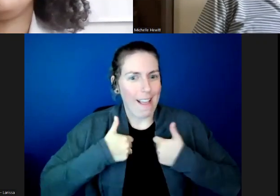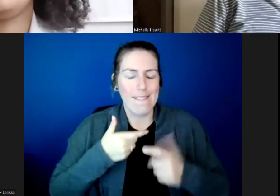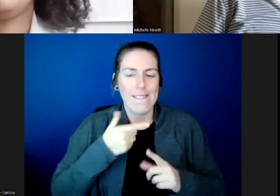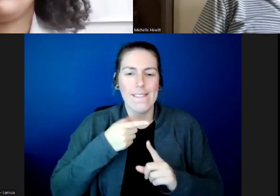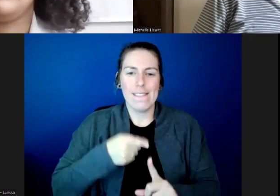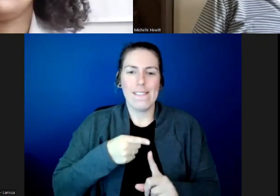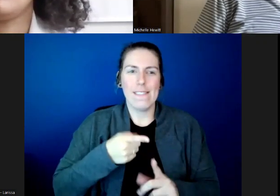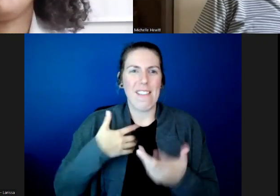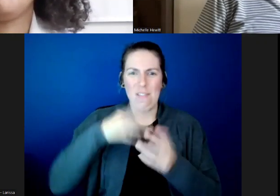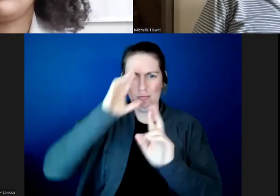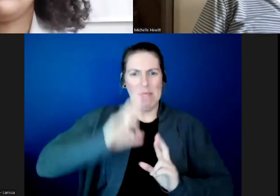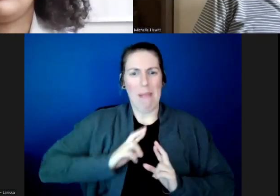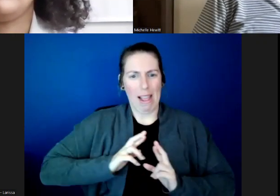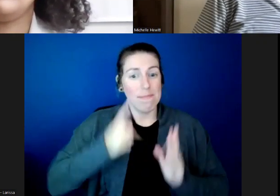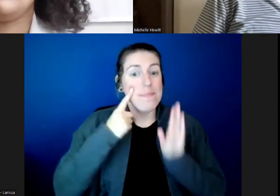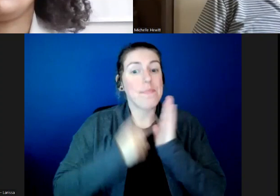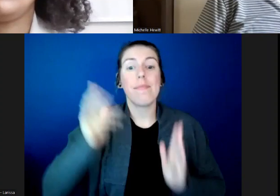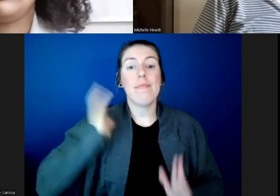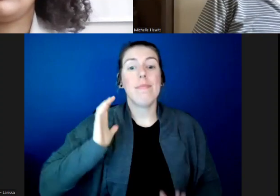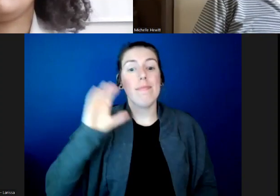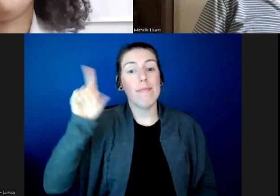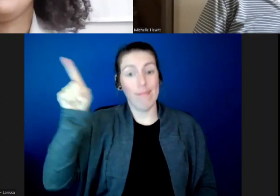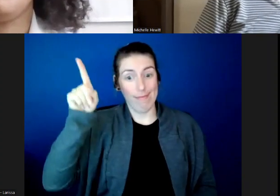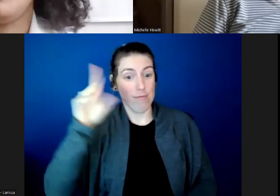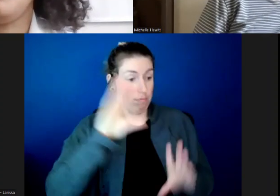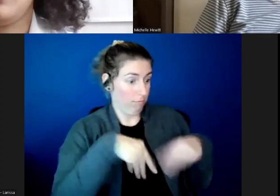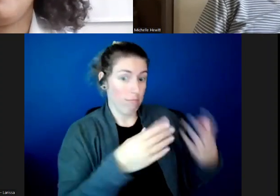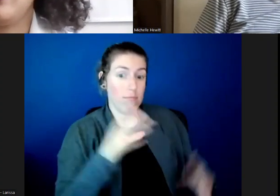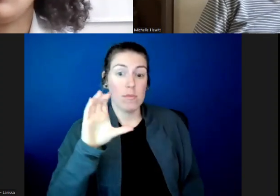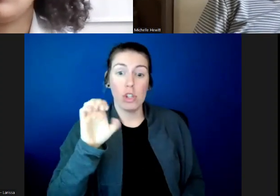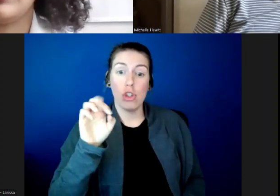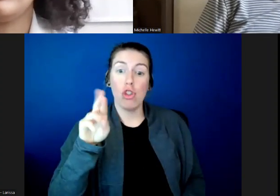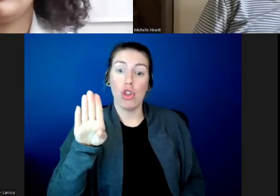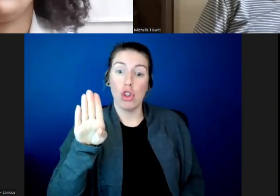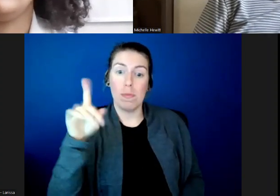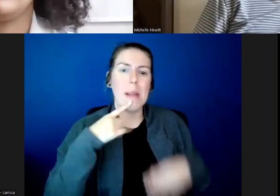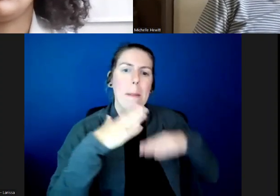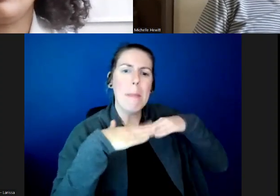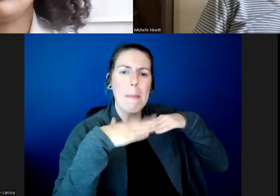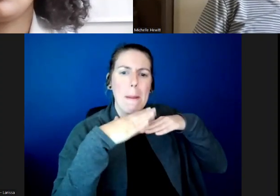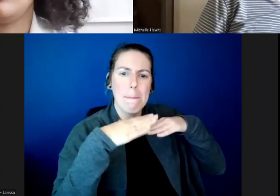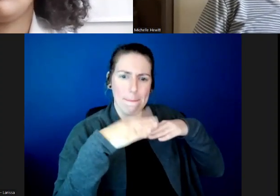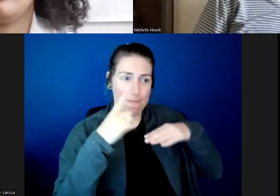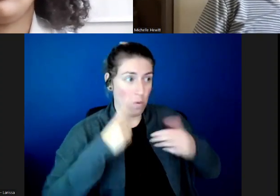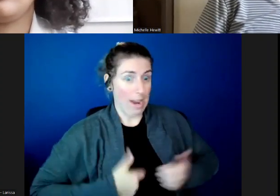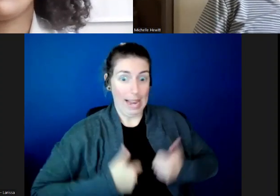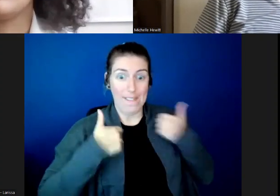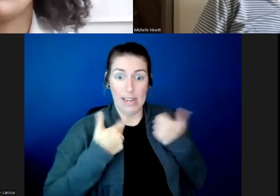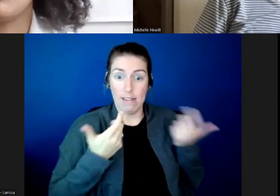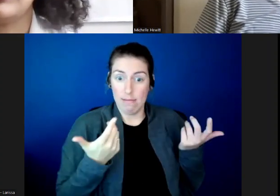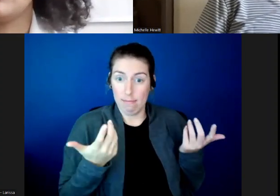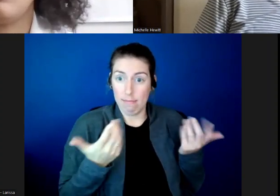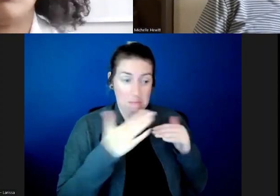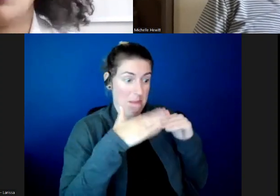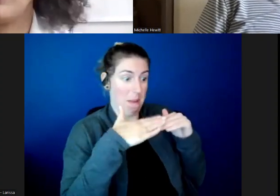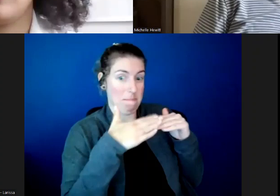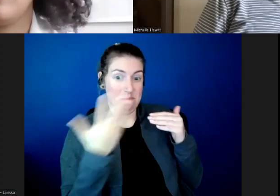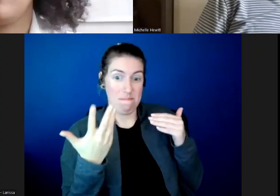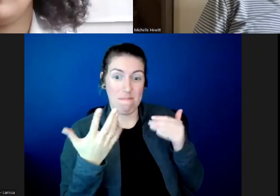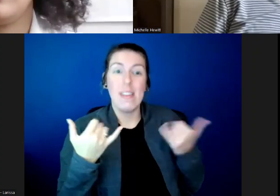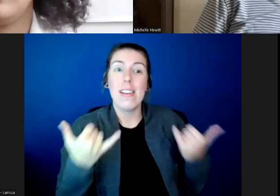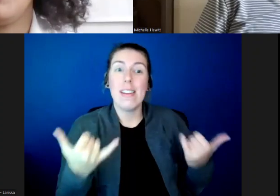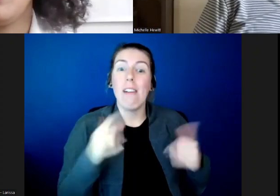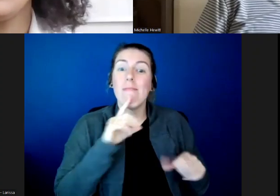when the government was providing CERB, it recognized that this was like the minimum amount, right? And as you mentioned, the current rates are